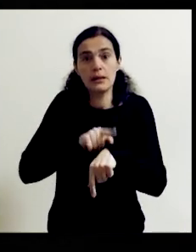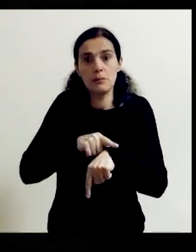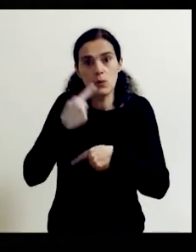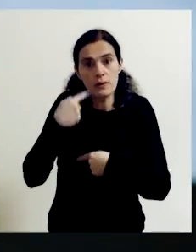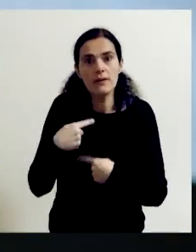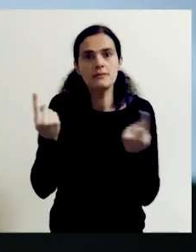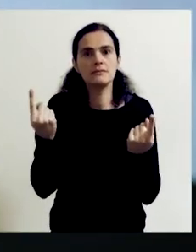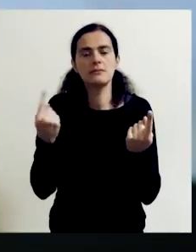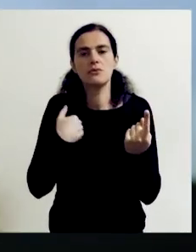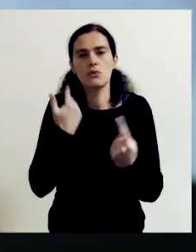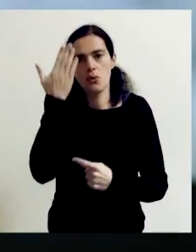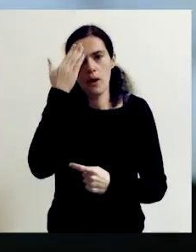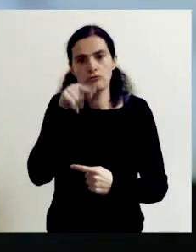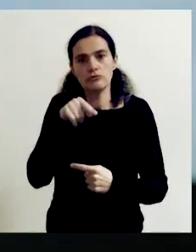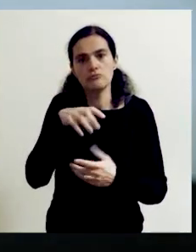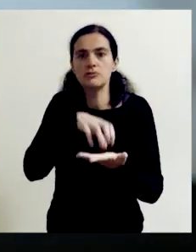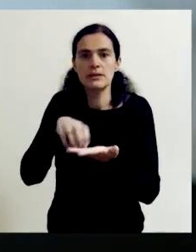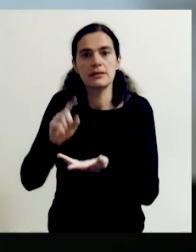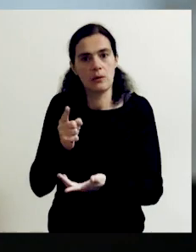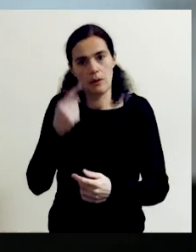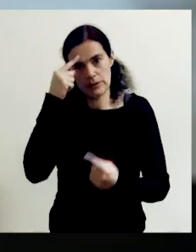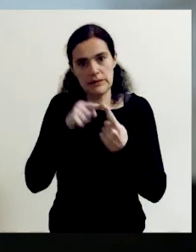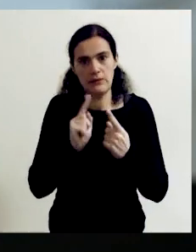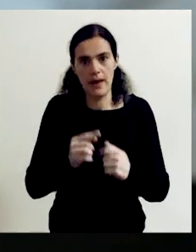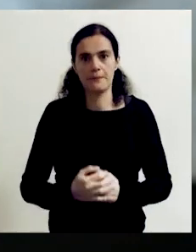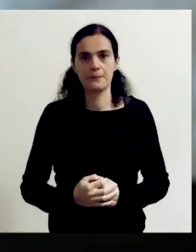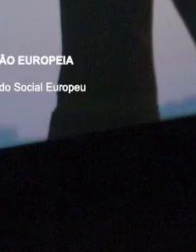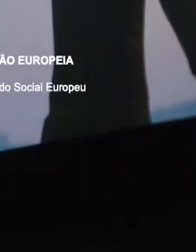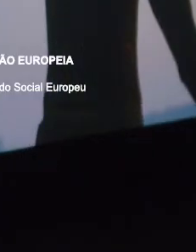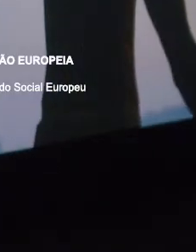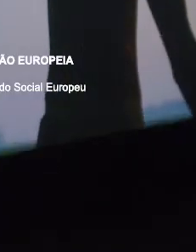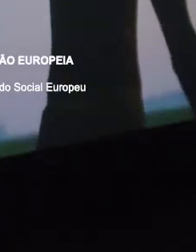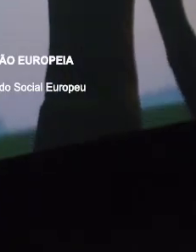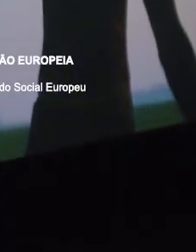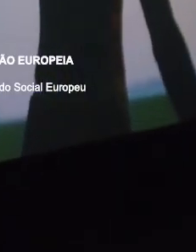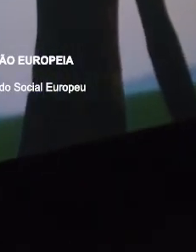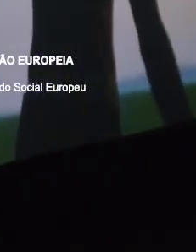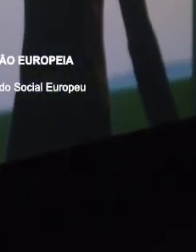moment of revelation that I think this installation is about.